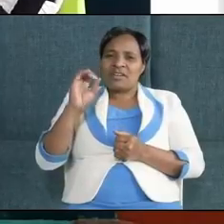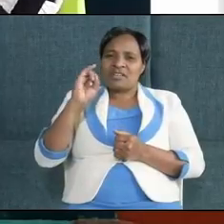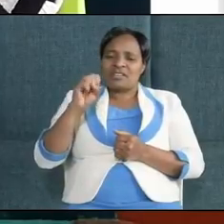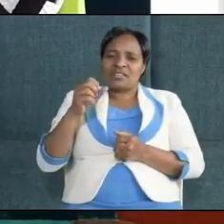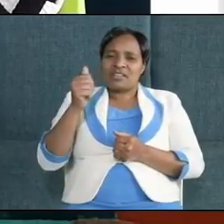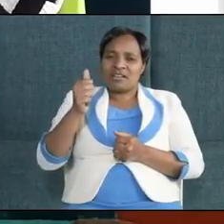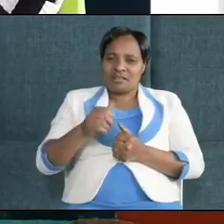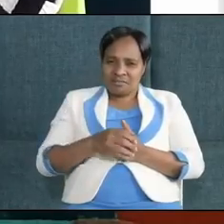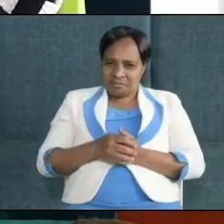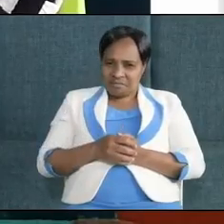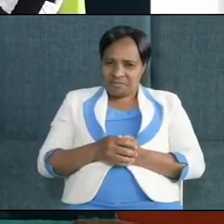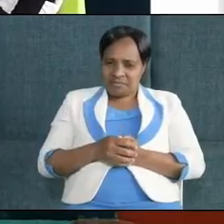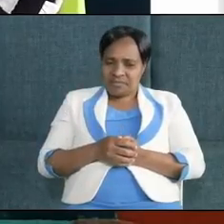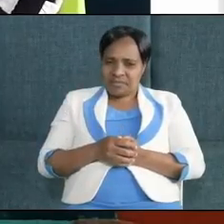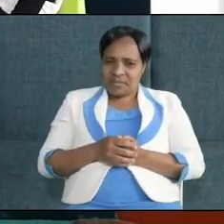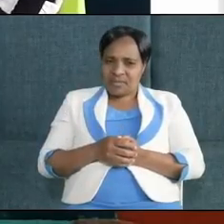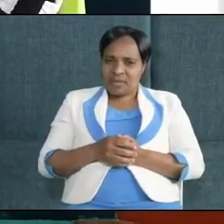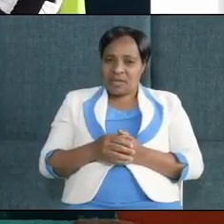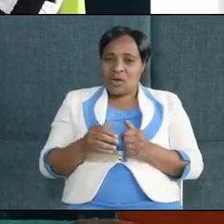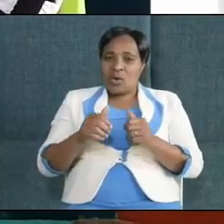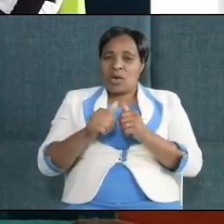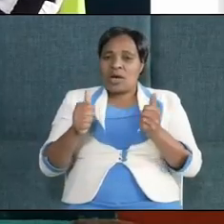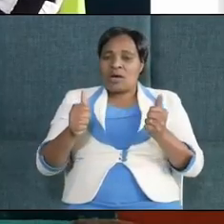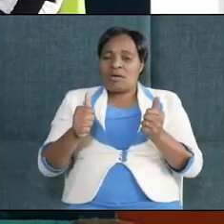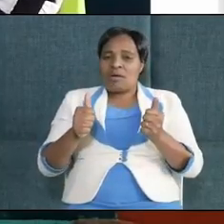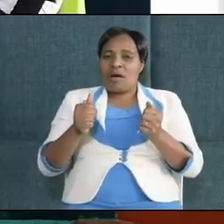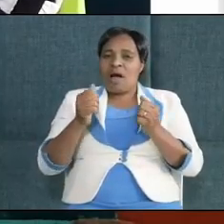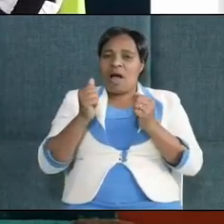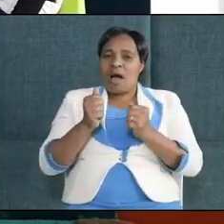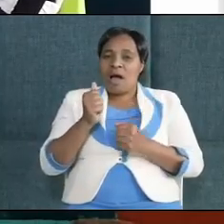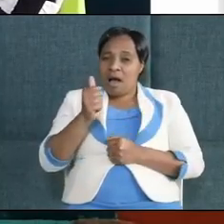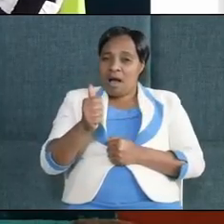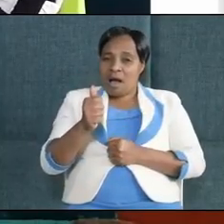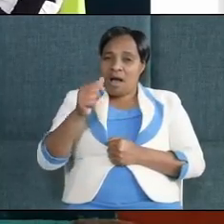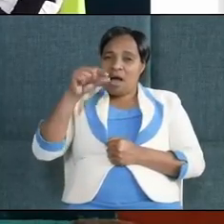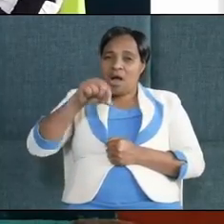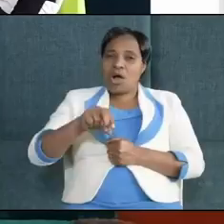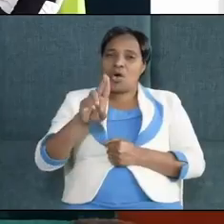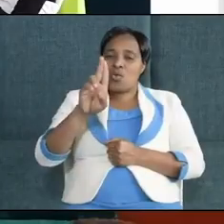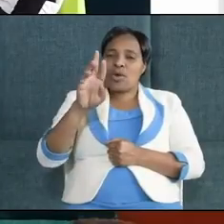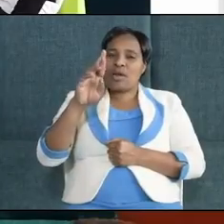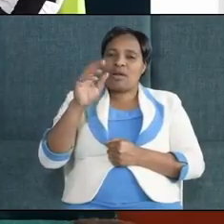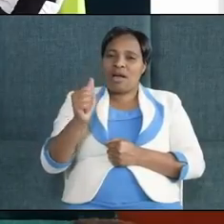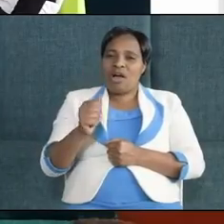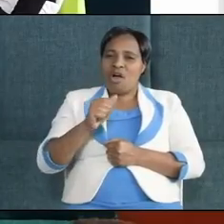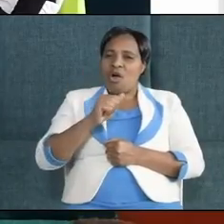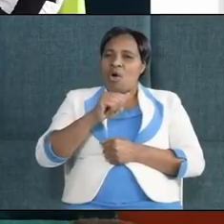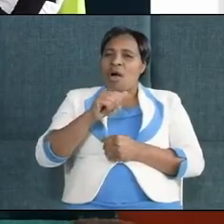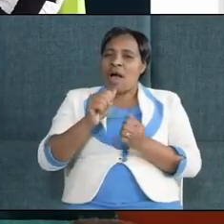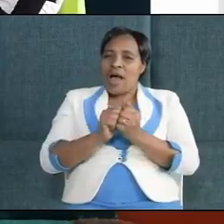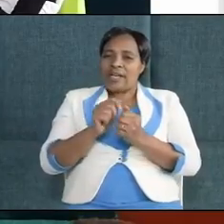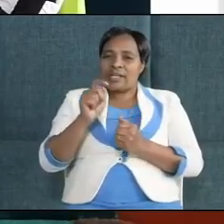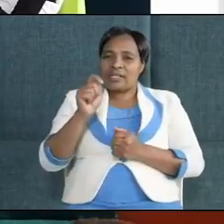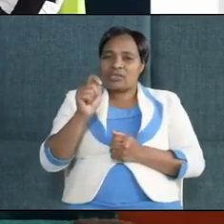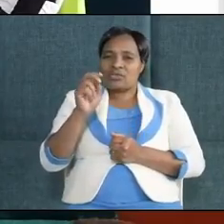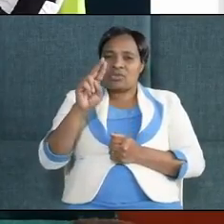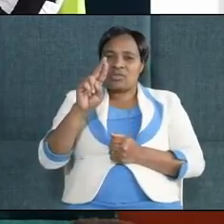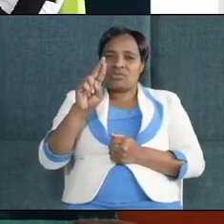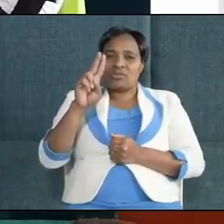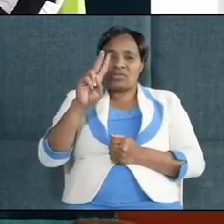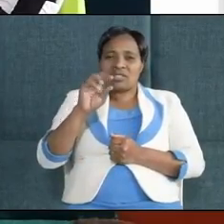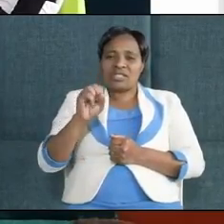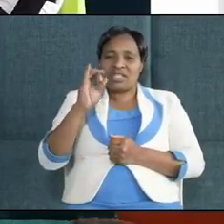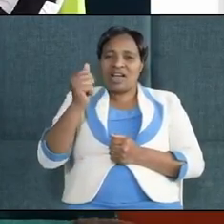dead giveaway. Well, Aquila and Priscilla were Paul's special friends, and they were tent